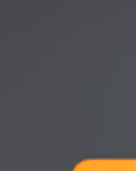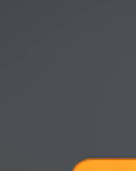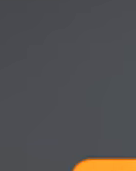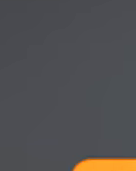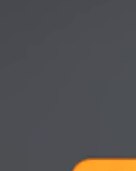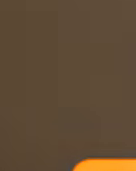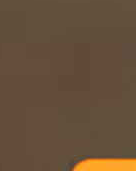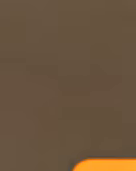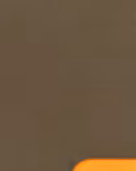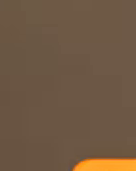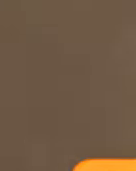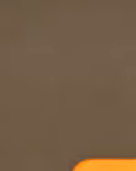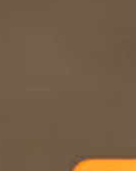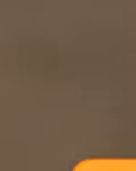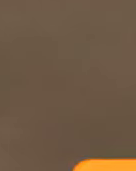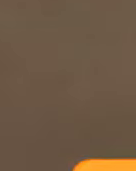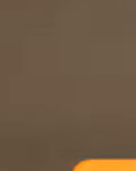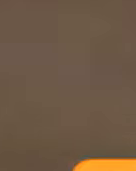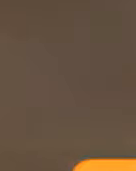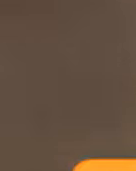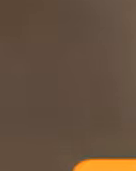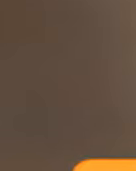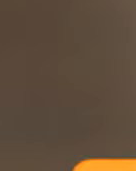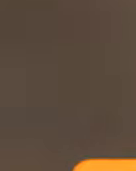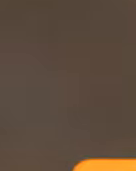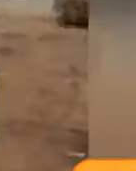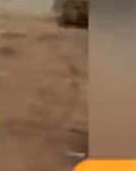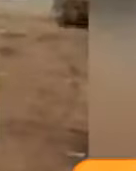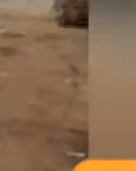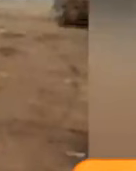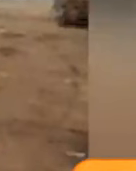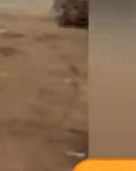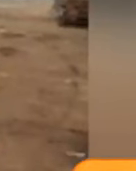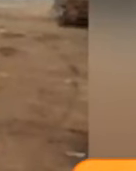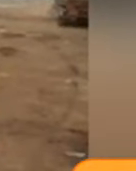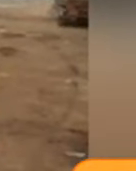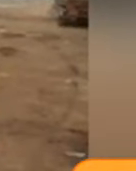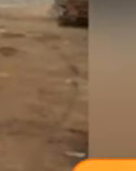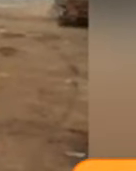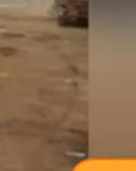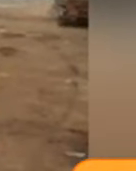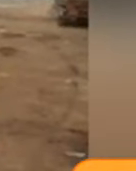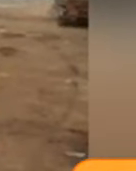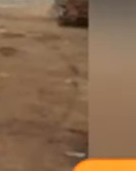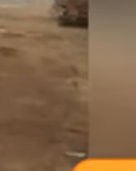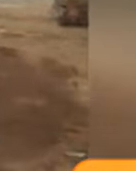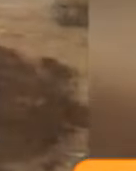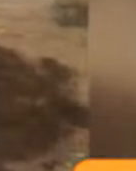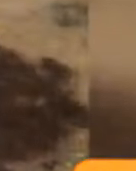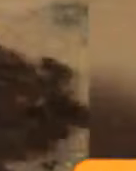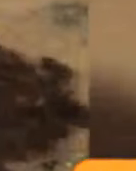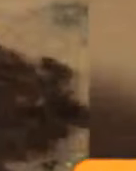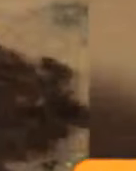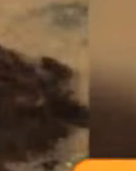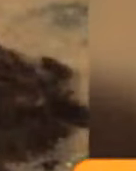passed the test, claiming that the 33 remaining containers are safe. We followed the due process, we got the letter. So, scary, because we